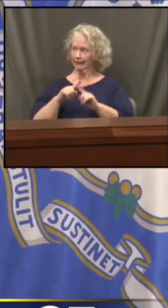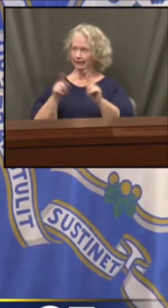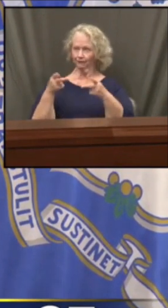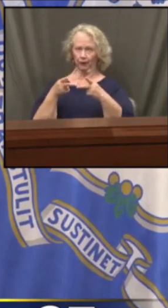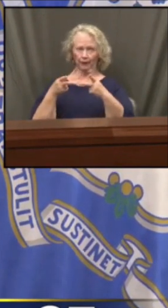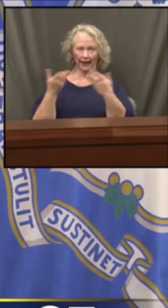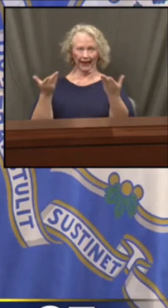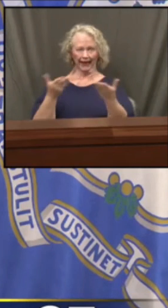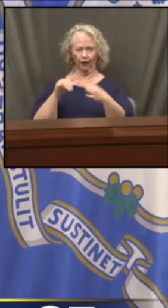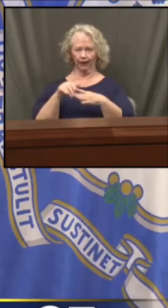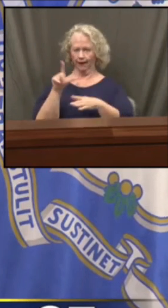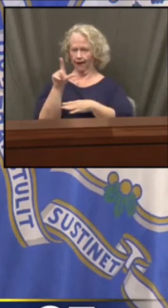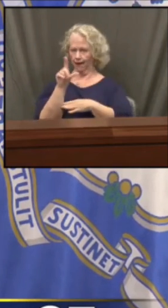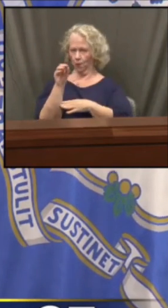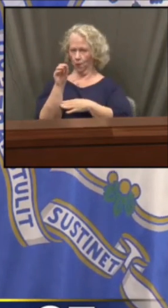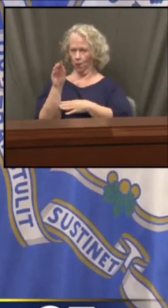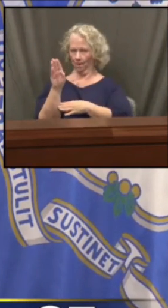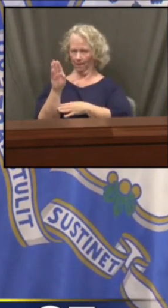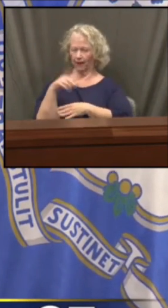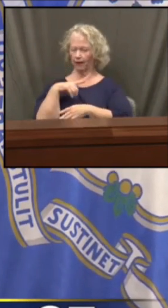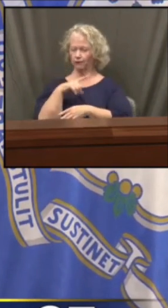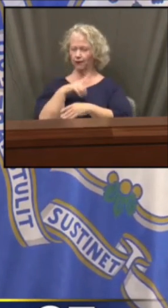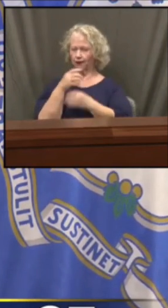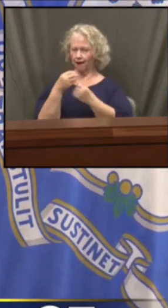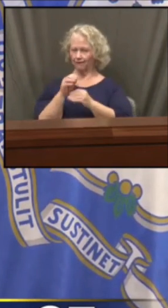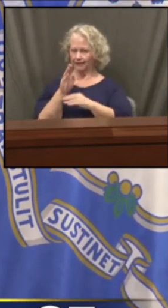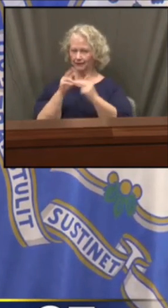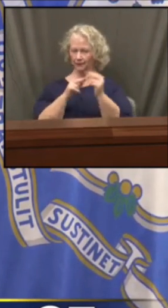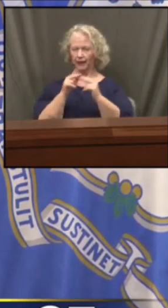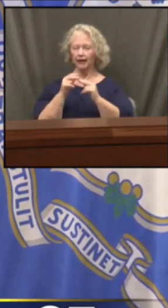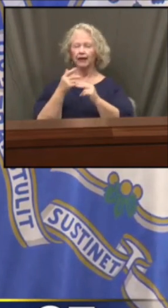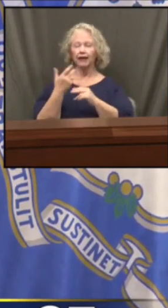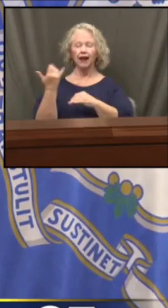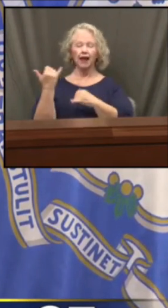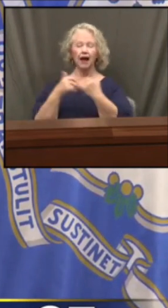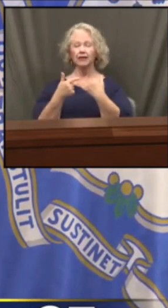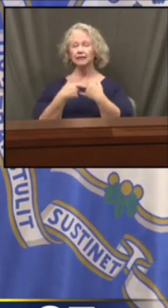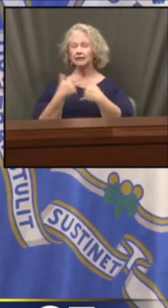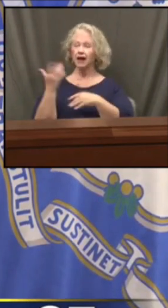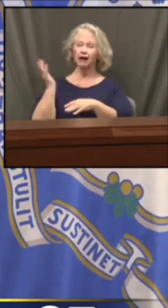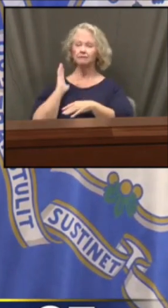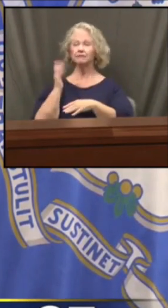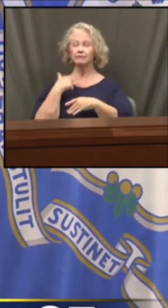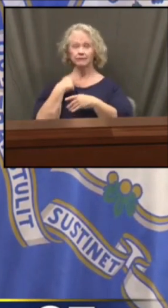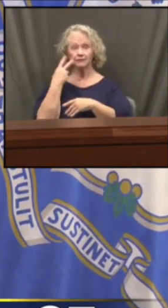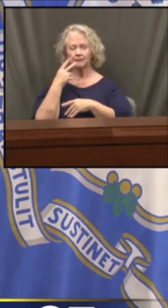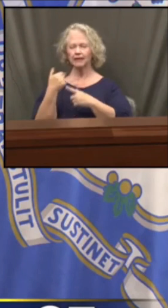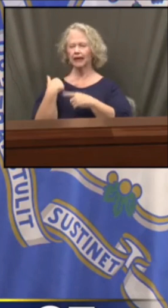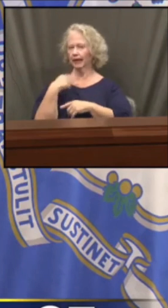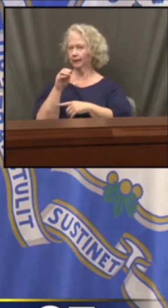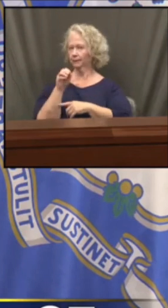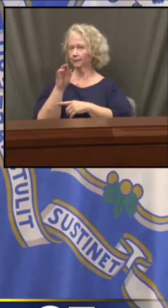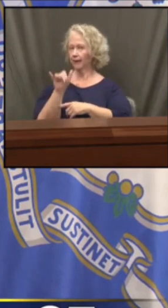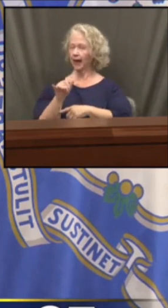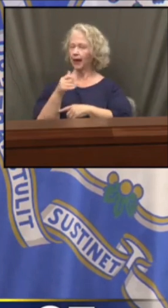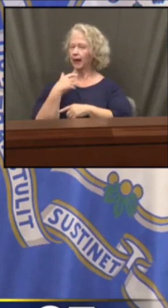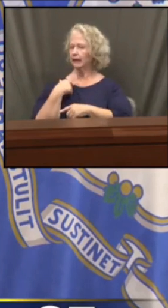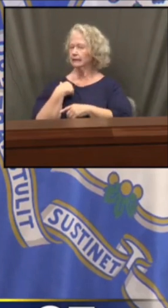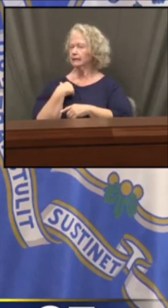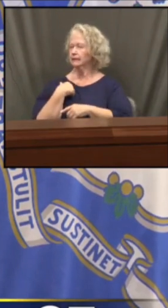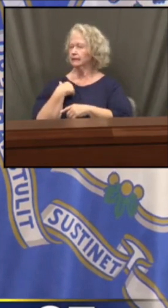building. We last gave you a COVID update formally in May, and we were hoping at that point